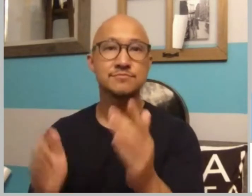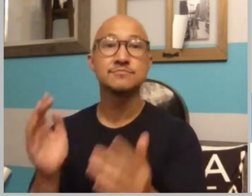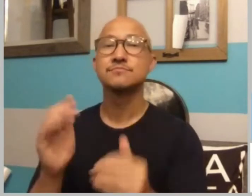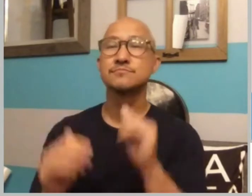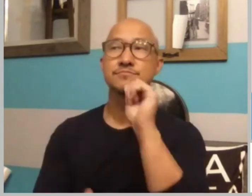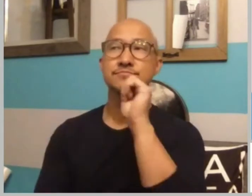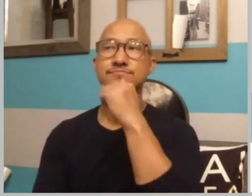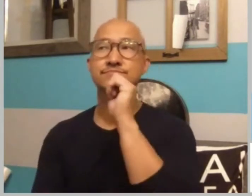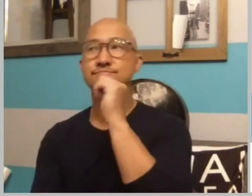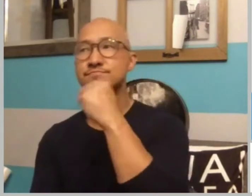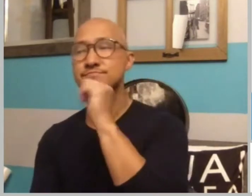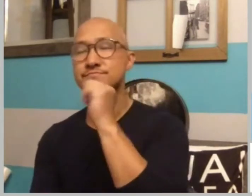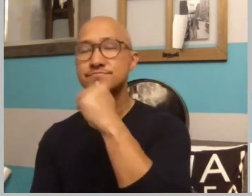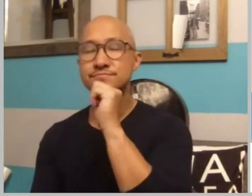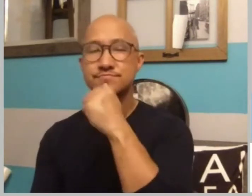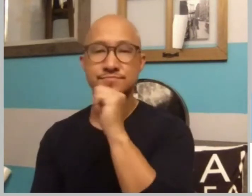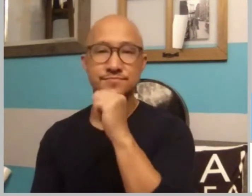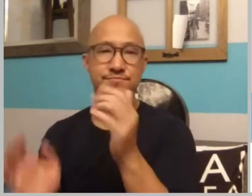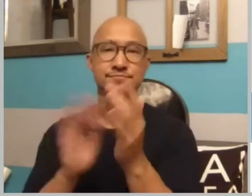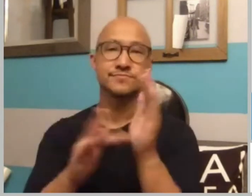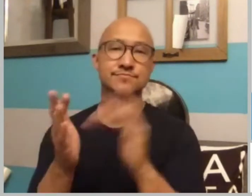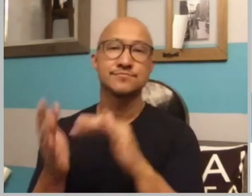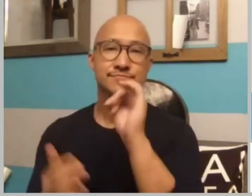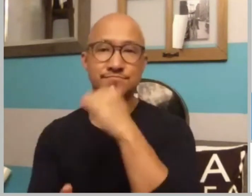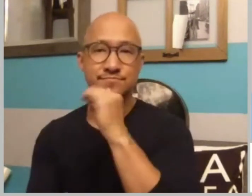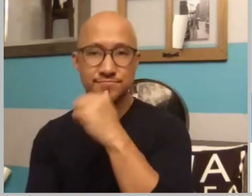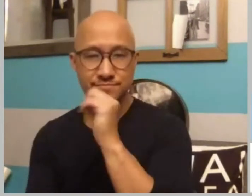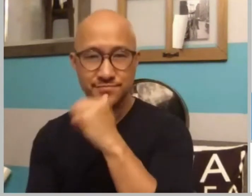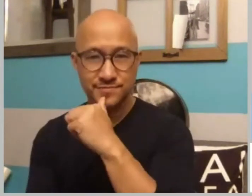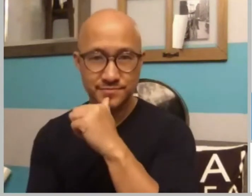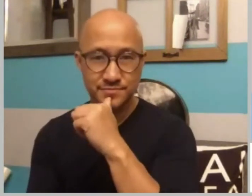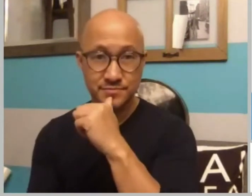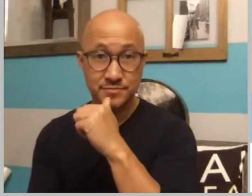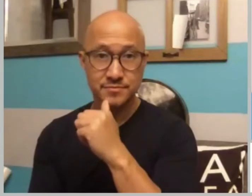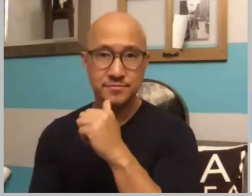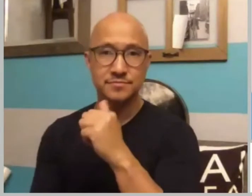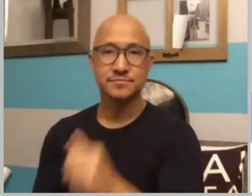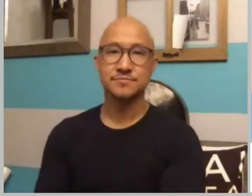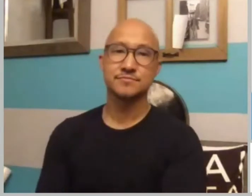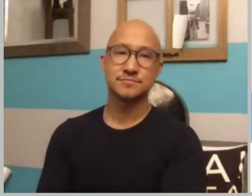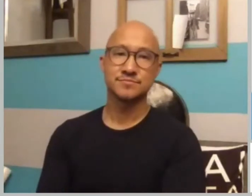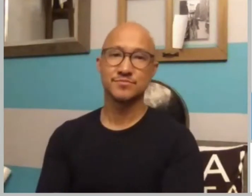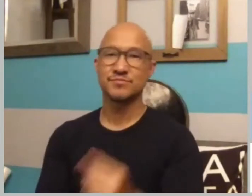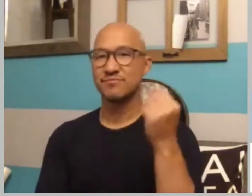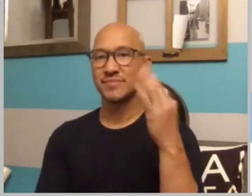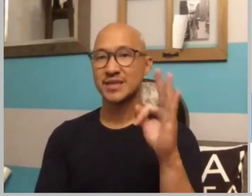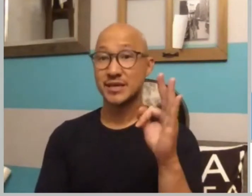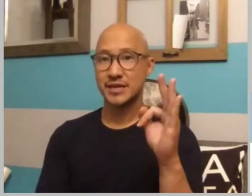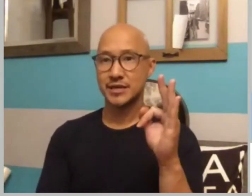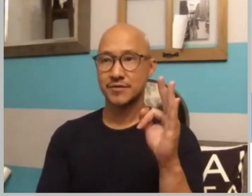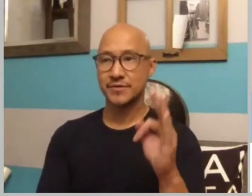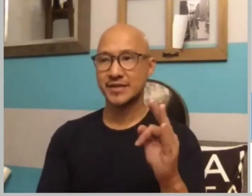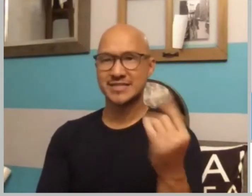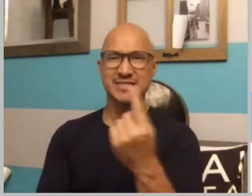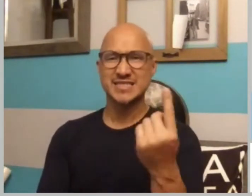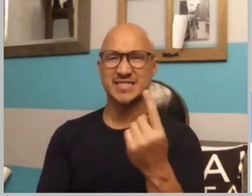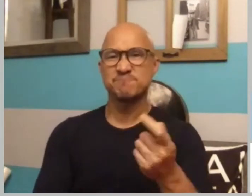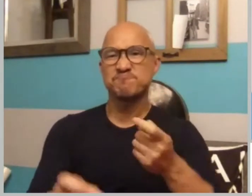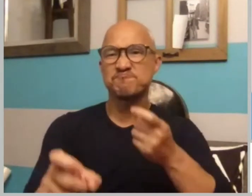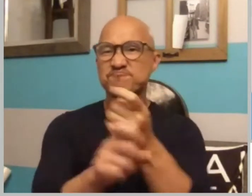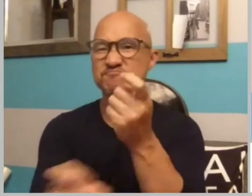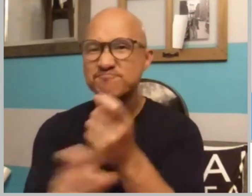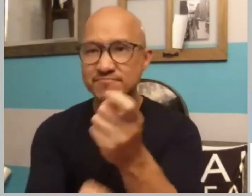glory is revealed, right? If you are insulted for the name of Christ, you are blessed because of the Spirit of glory